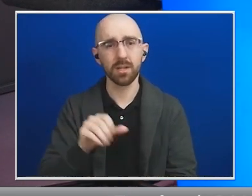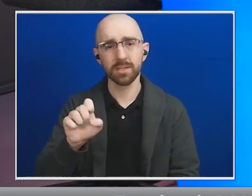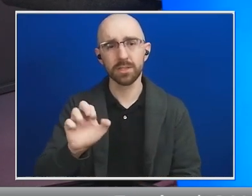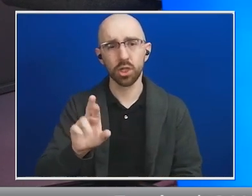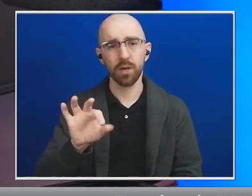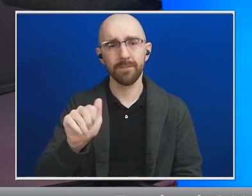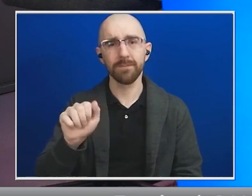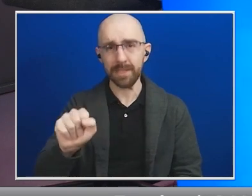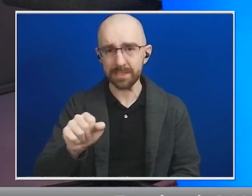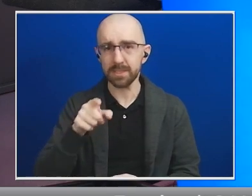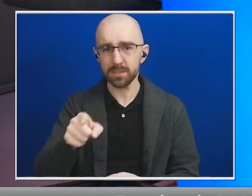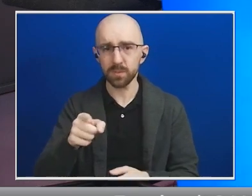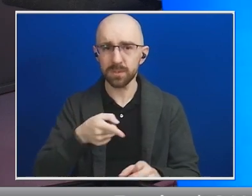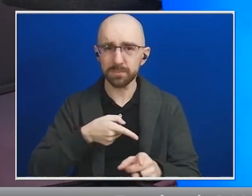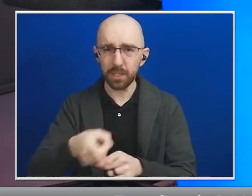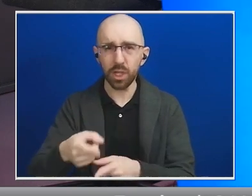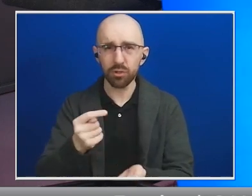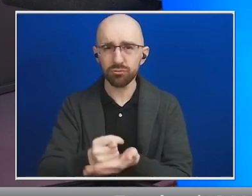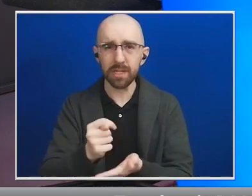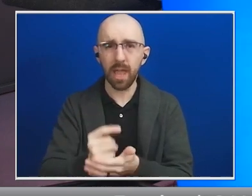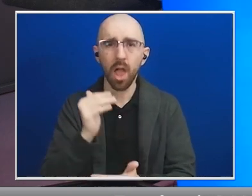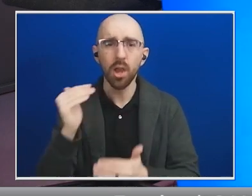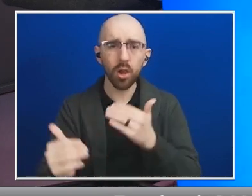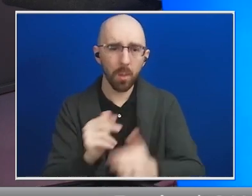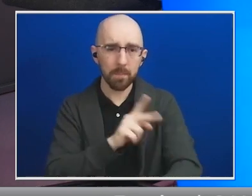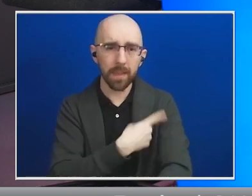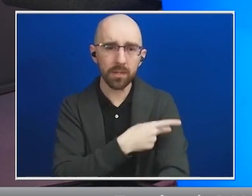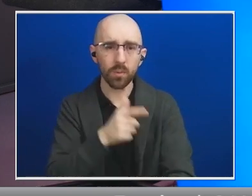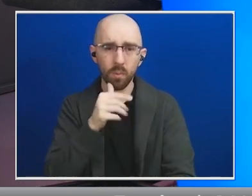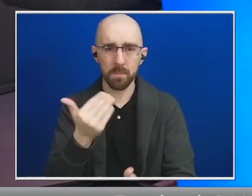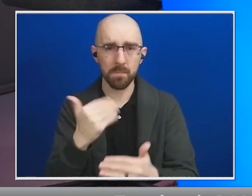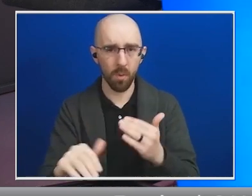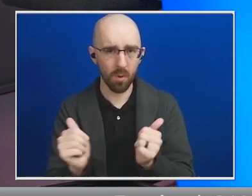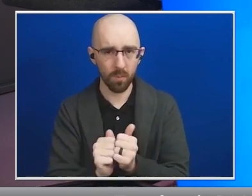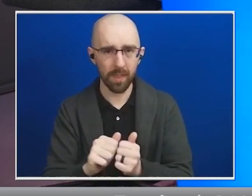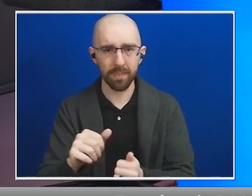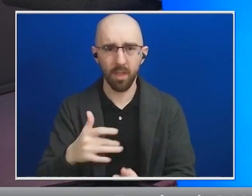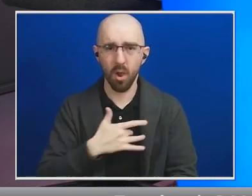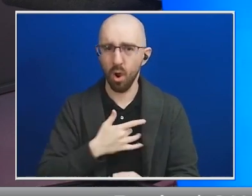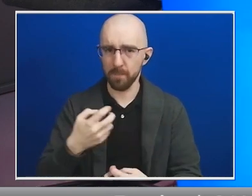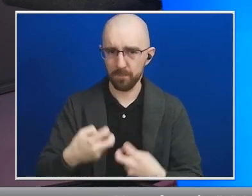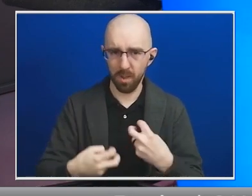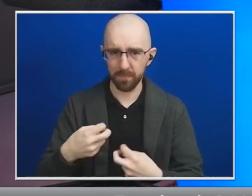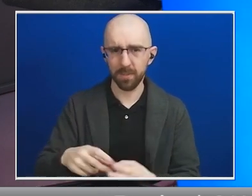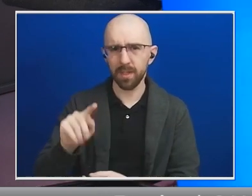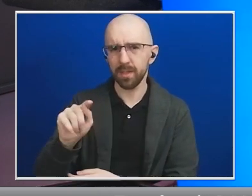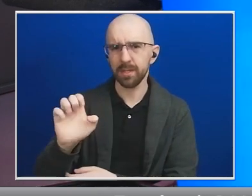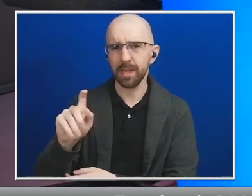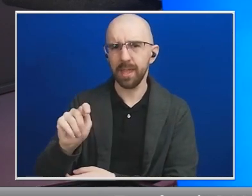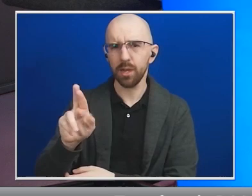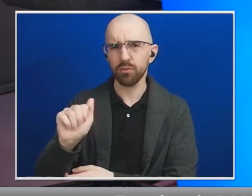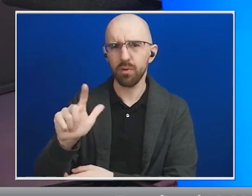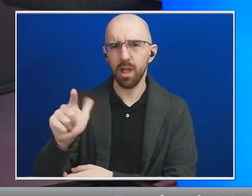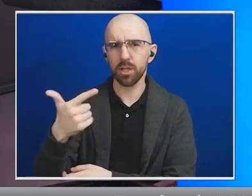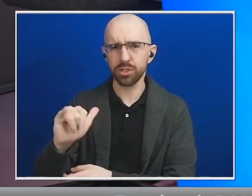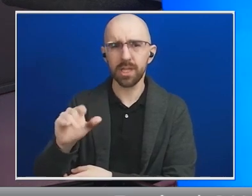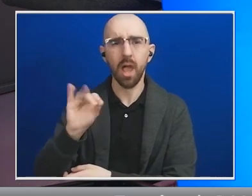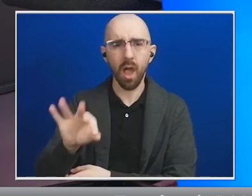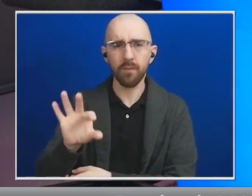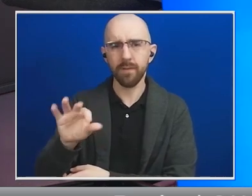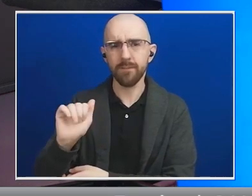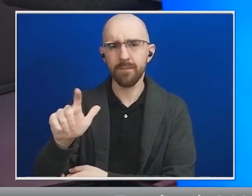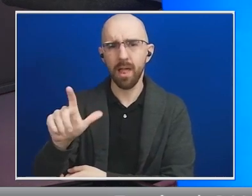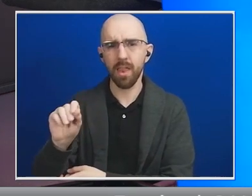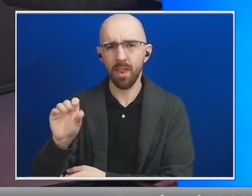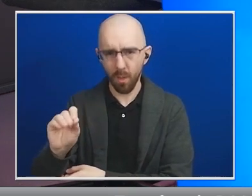in treating adult patients who were born with congenital heart problems. Tetralogy of Fallot, as we were